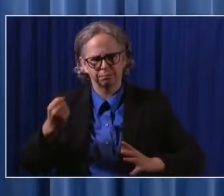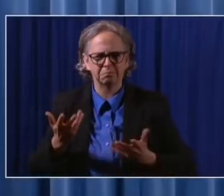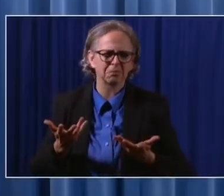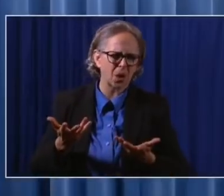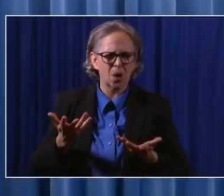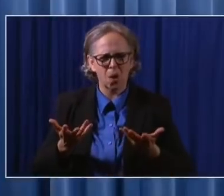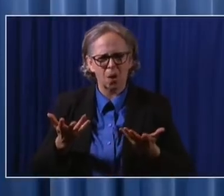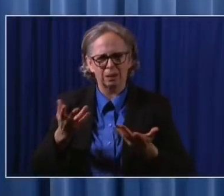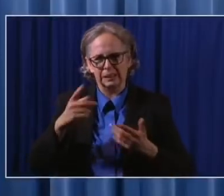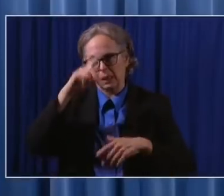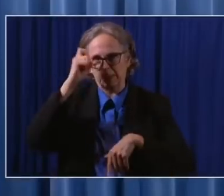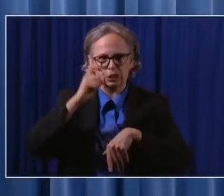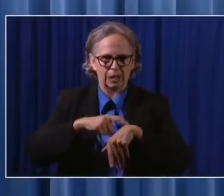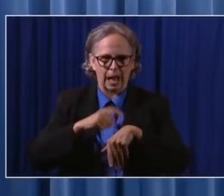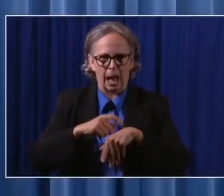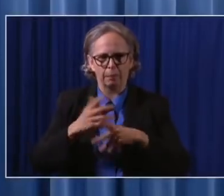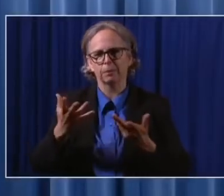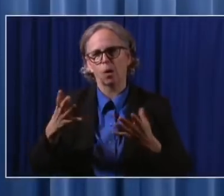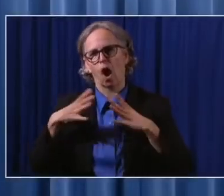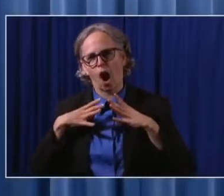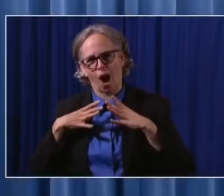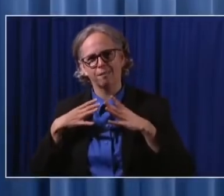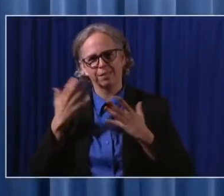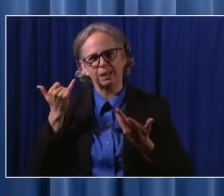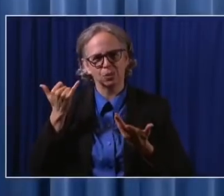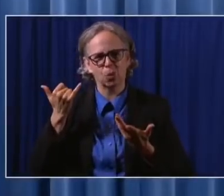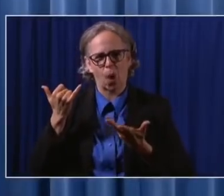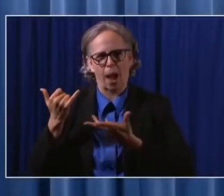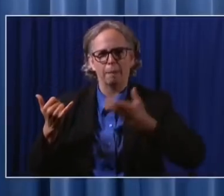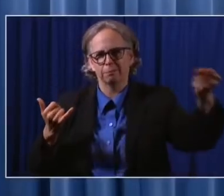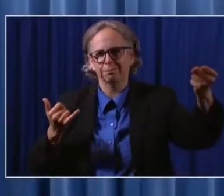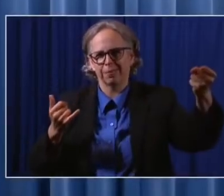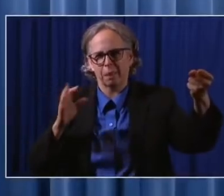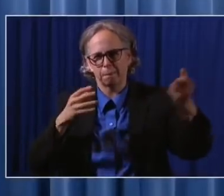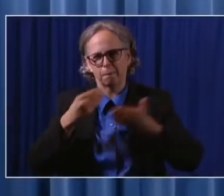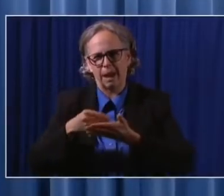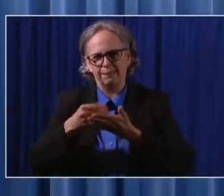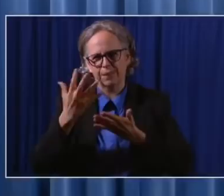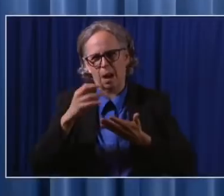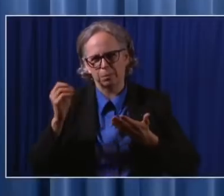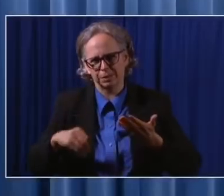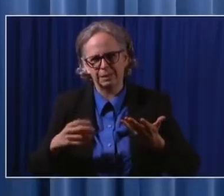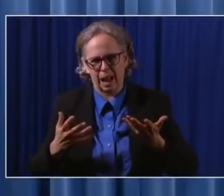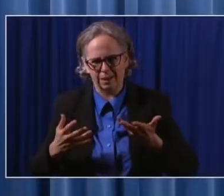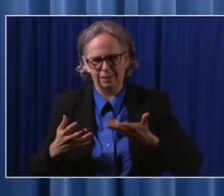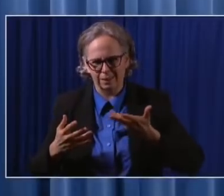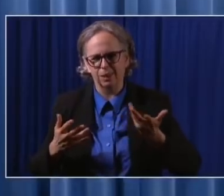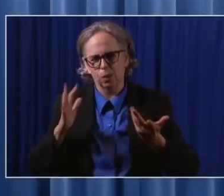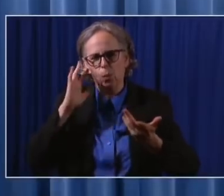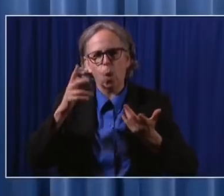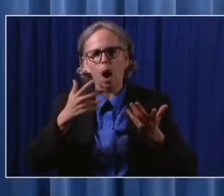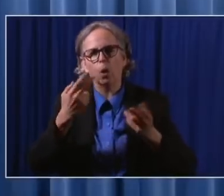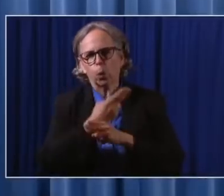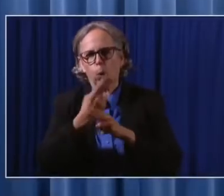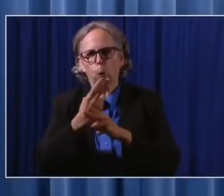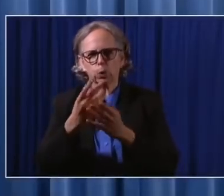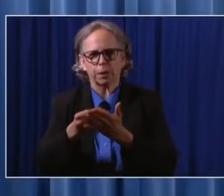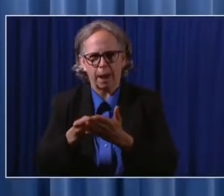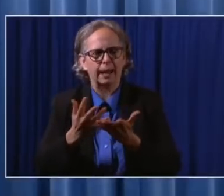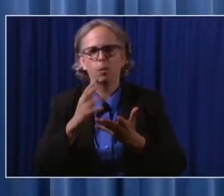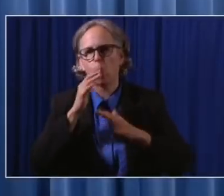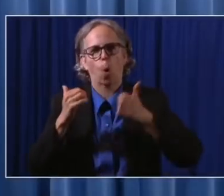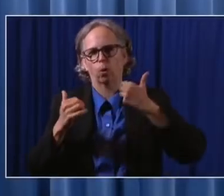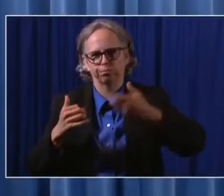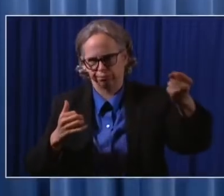significant amount of money as we outline. As far as the new money that we're going to take and designate from the CARES